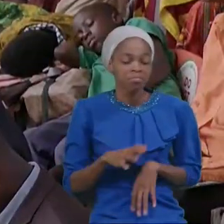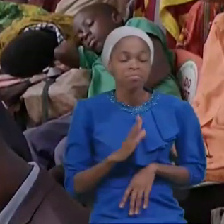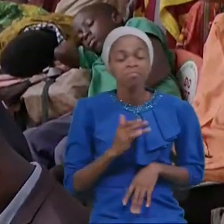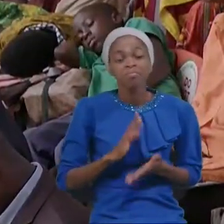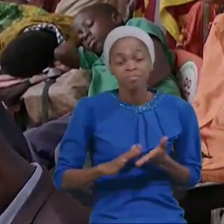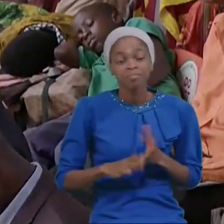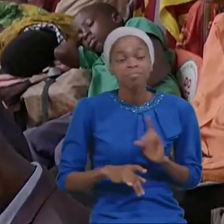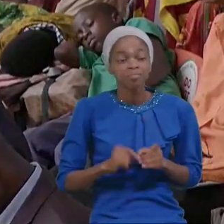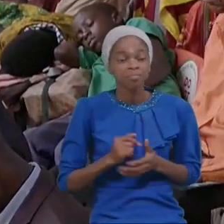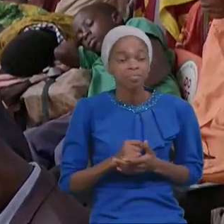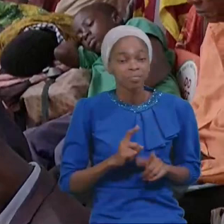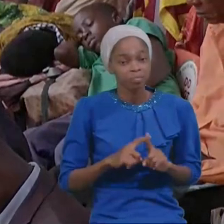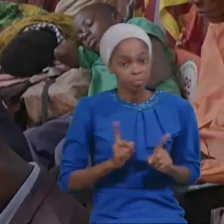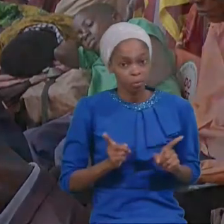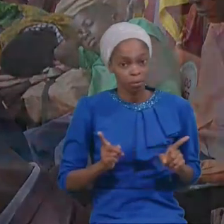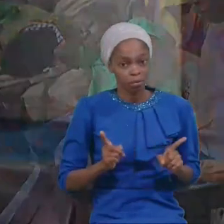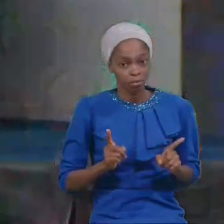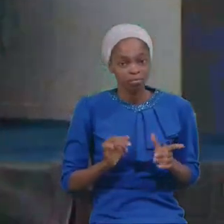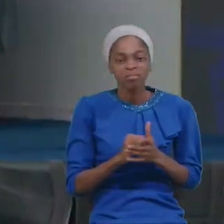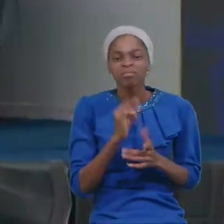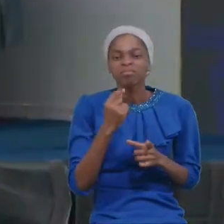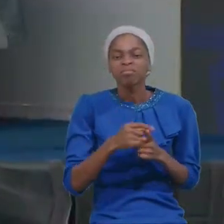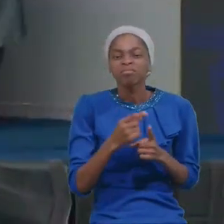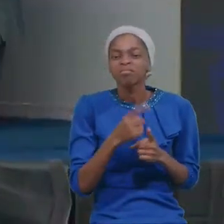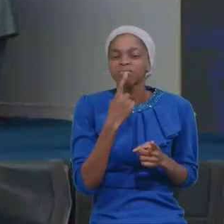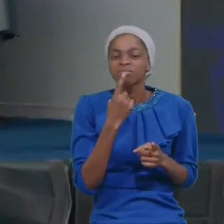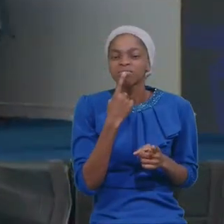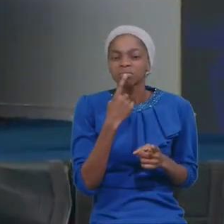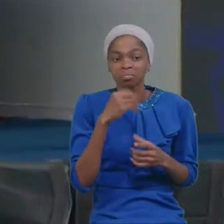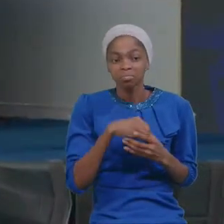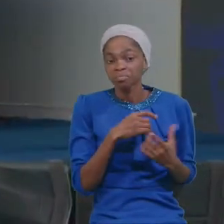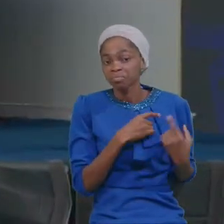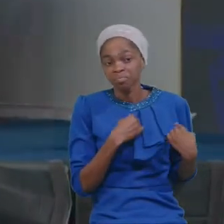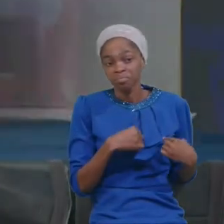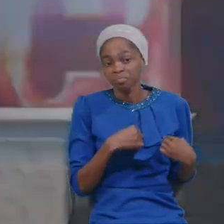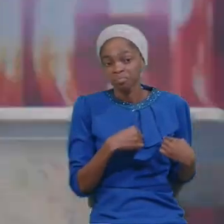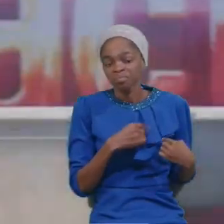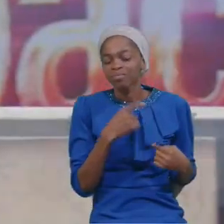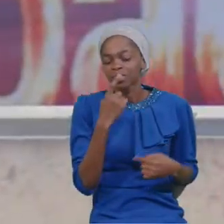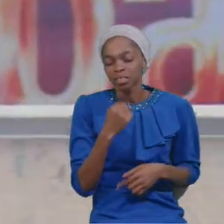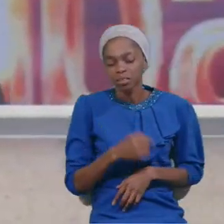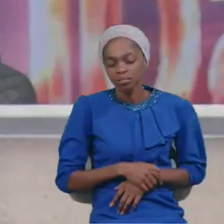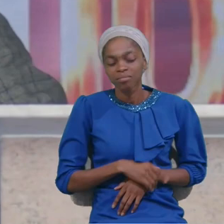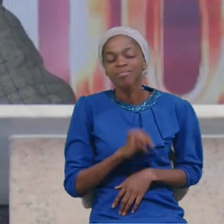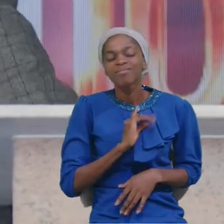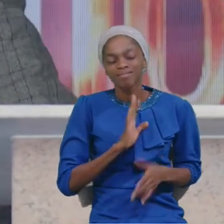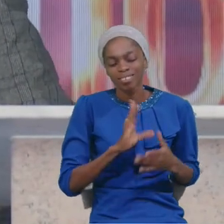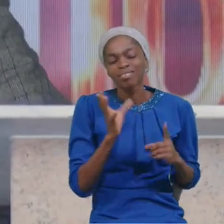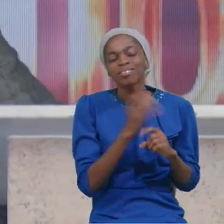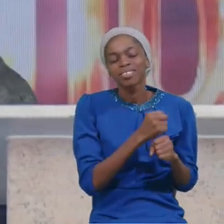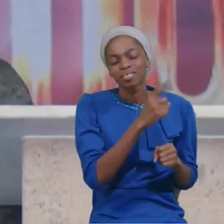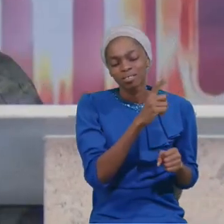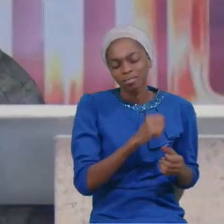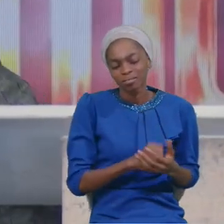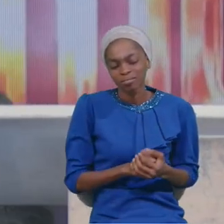he says, I'll get him, I'll get her. At the critical moment, I'll get him. But